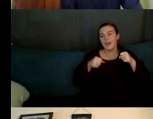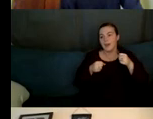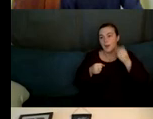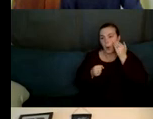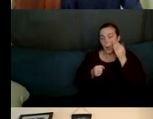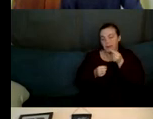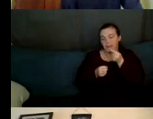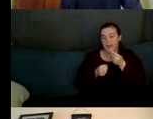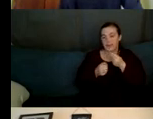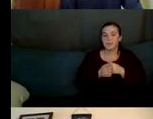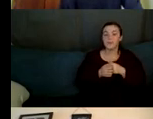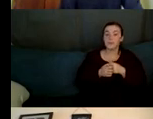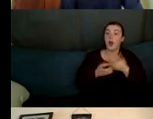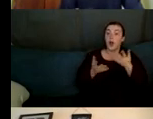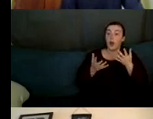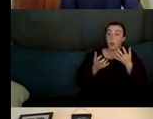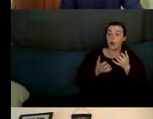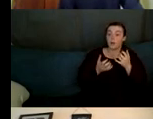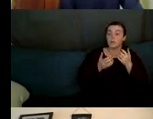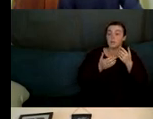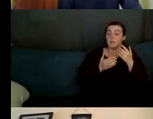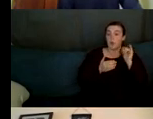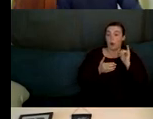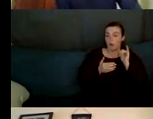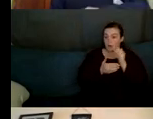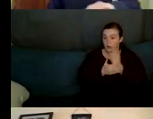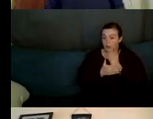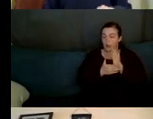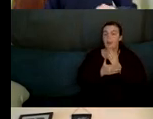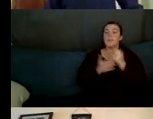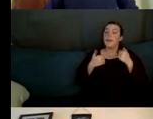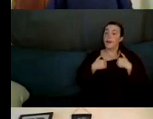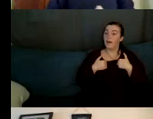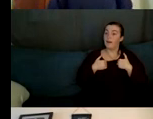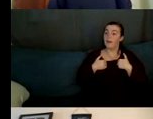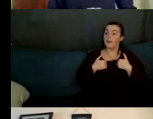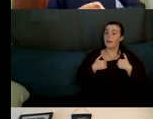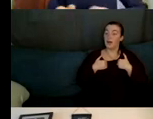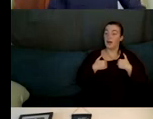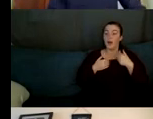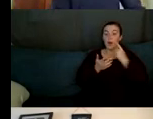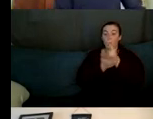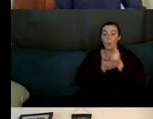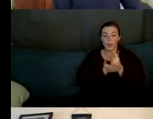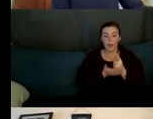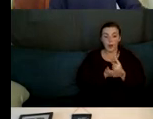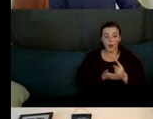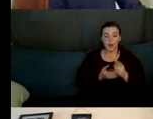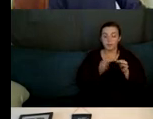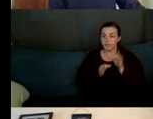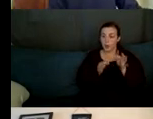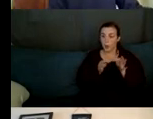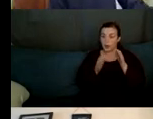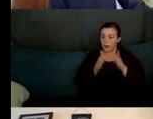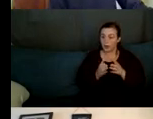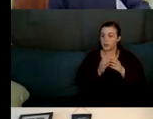weekly sewing night in the SCA virtual classroom, which is every Wednesday. We have some lovely East Kingdom friends that start